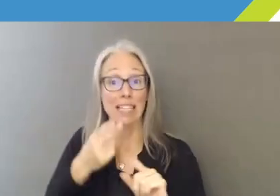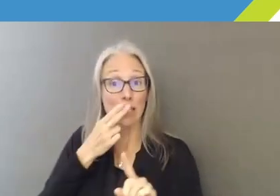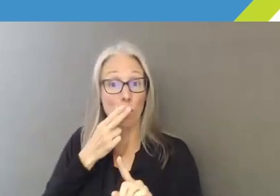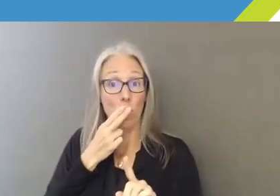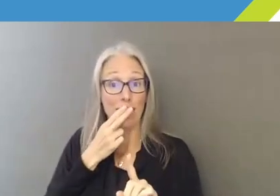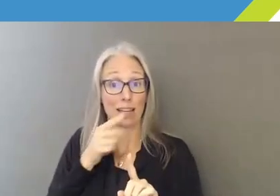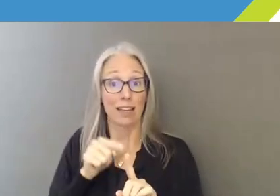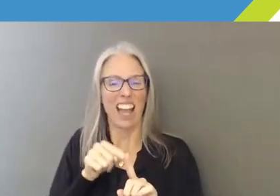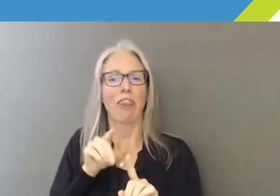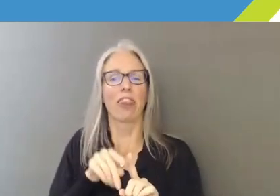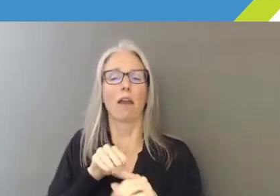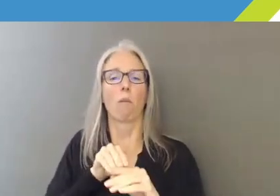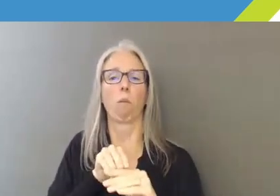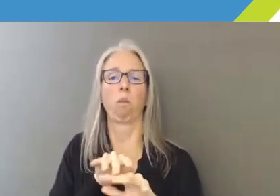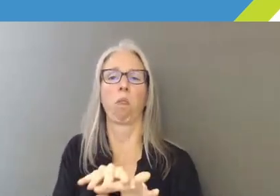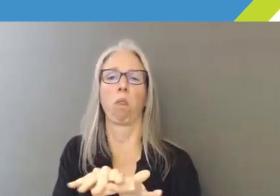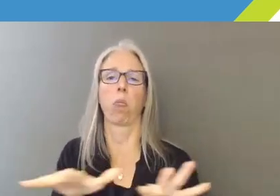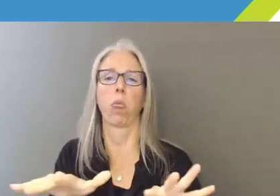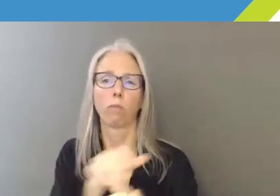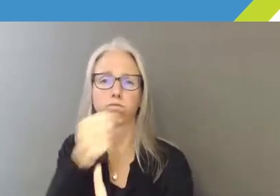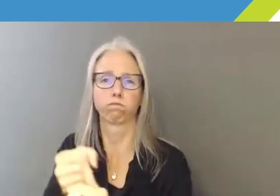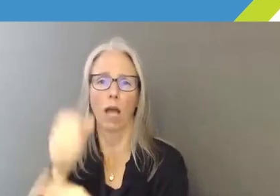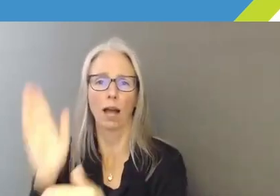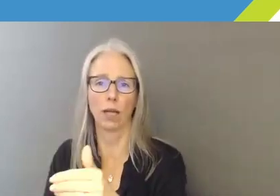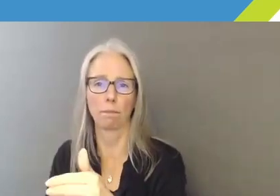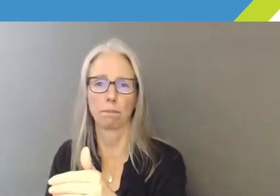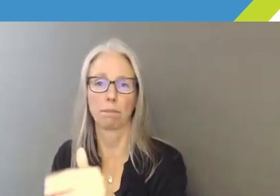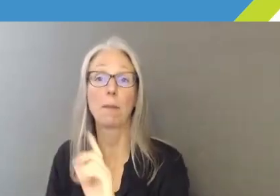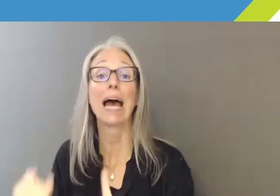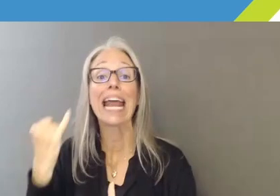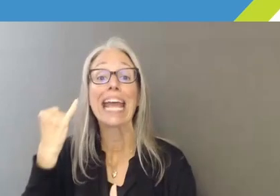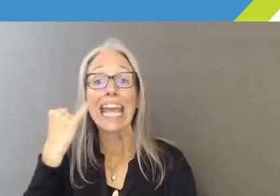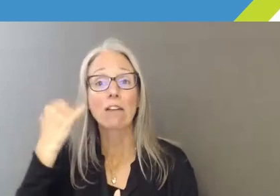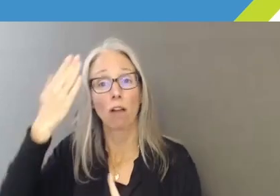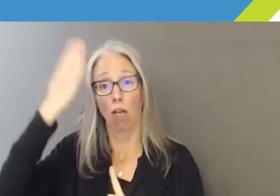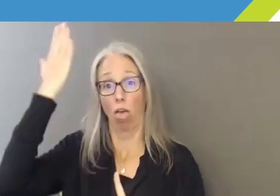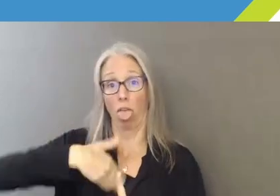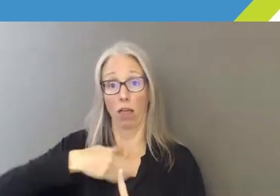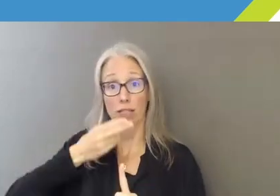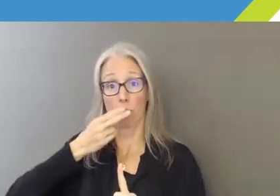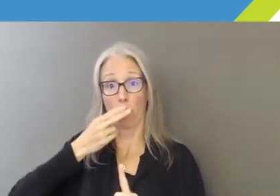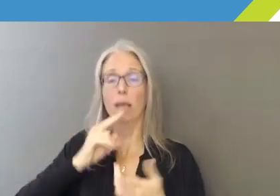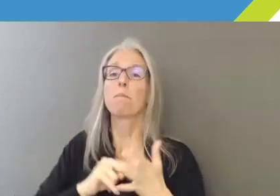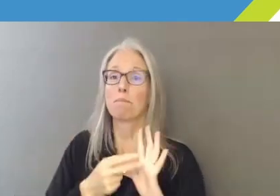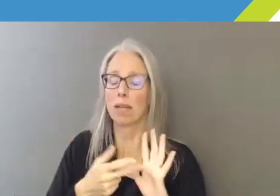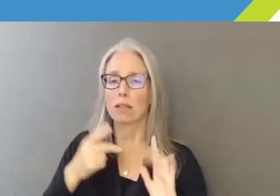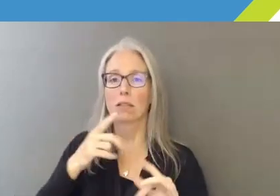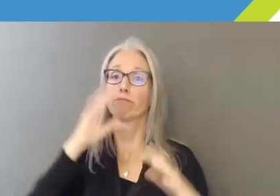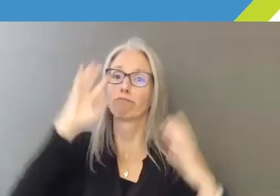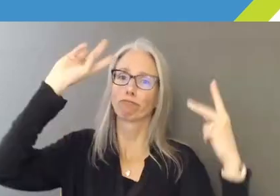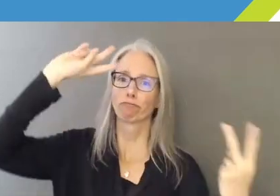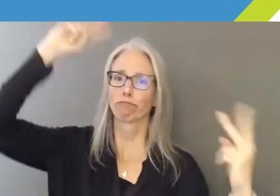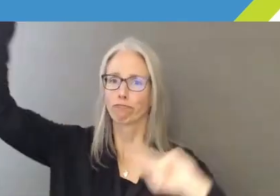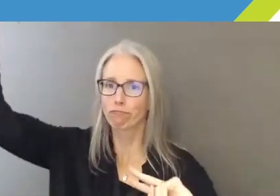hadn't thought about smoking as a potential confounder, we would have assumed that coffee was a risk factor, when in fact it's smoking. So smoking would be a